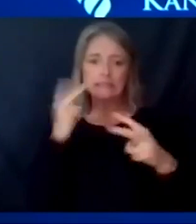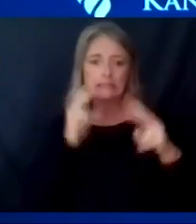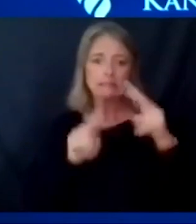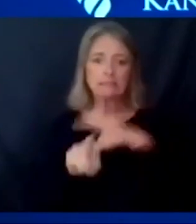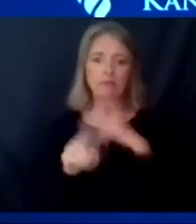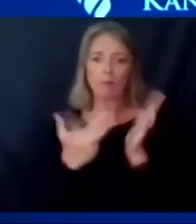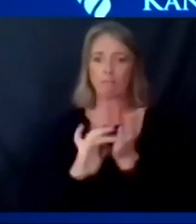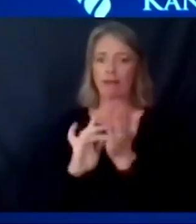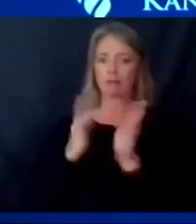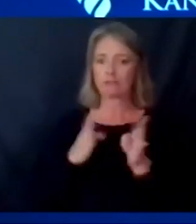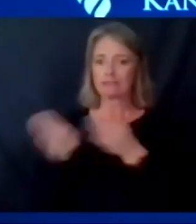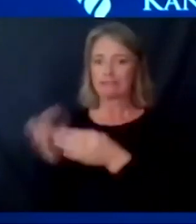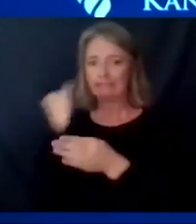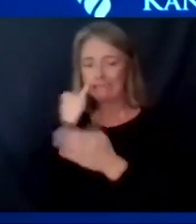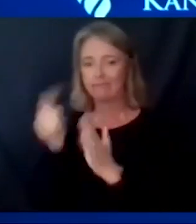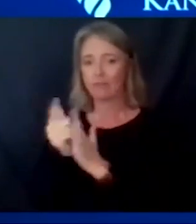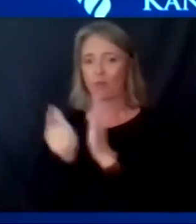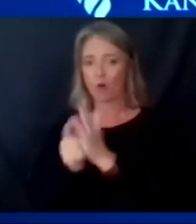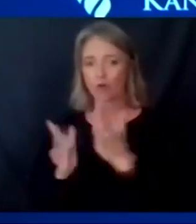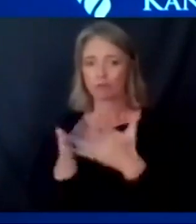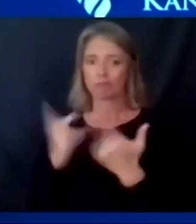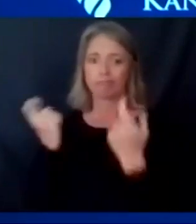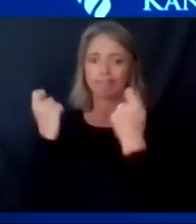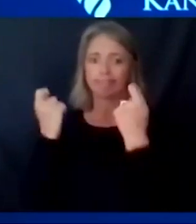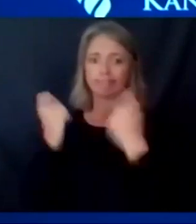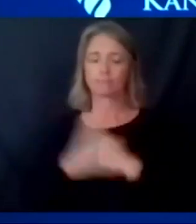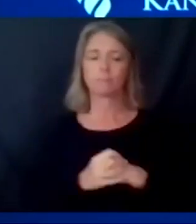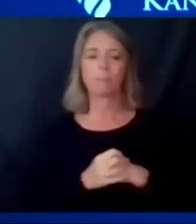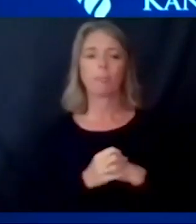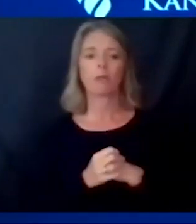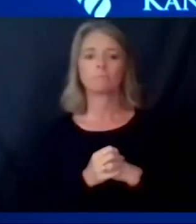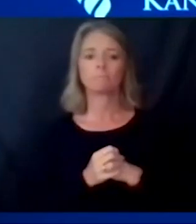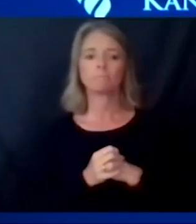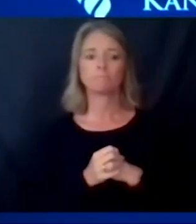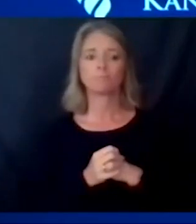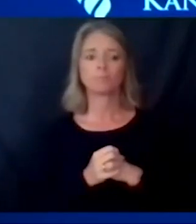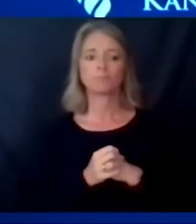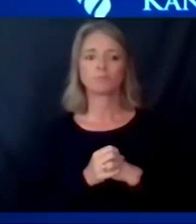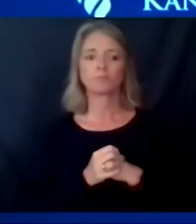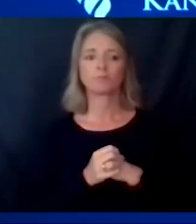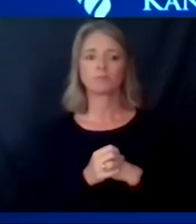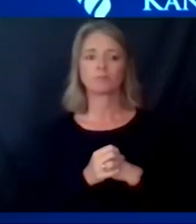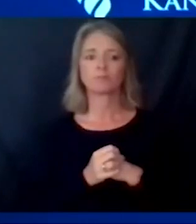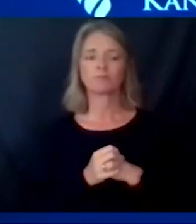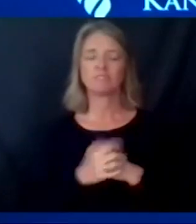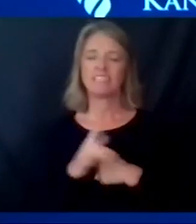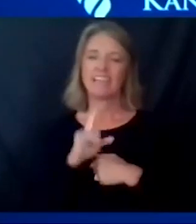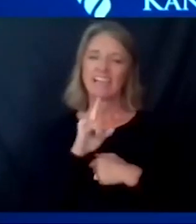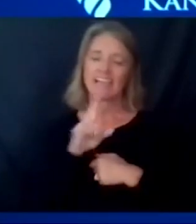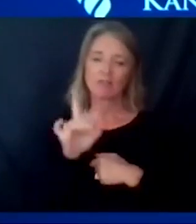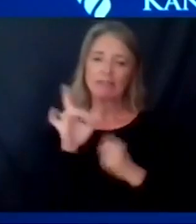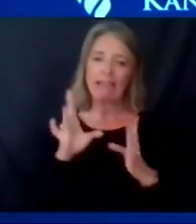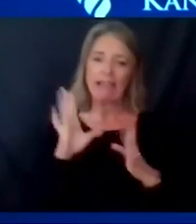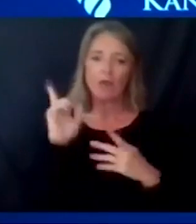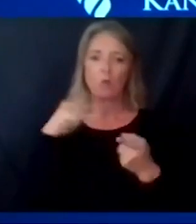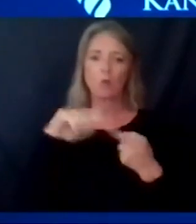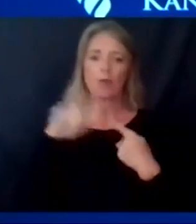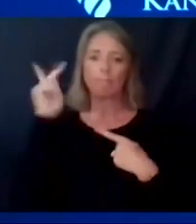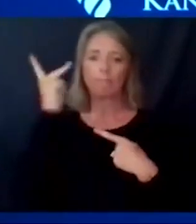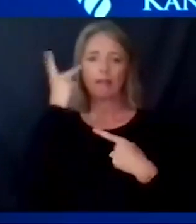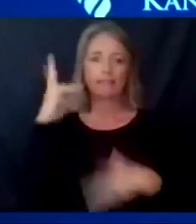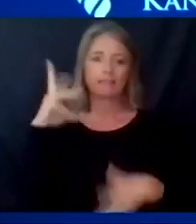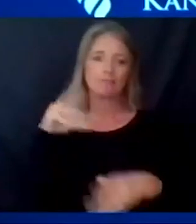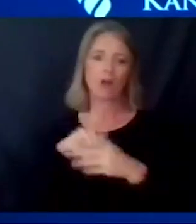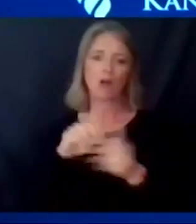goes Schmidt's way? Yeah, I just hate when politics gets into healthcare. So I'm going to stay in my lane